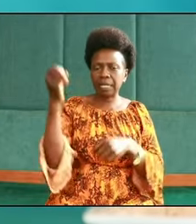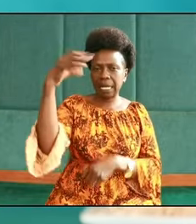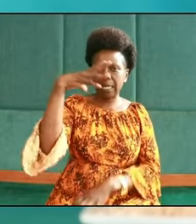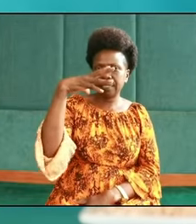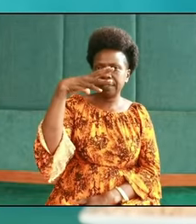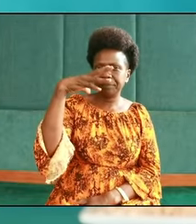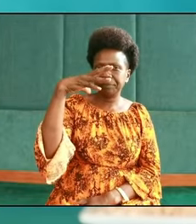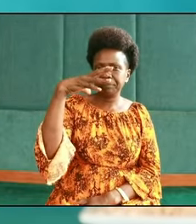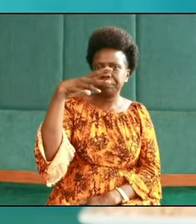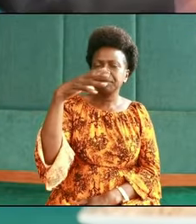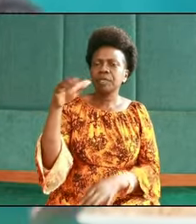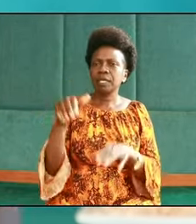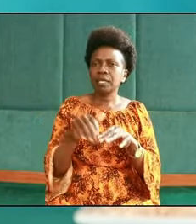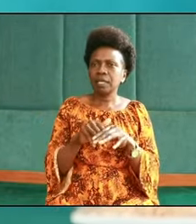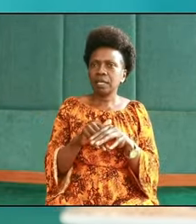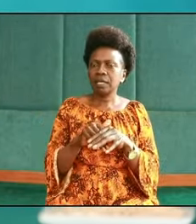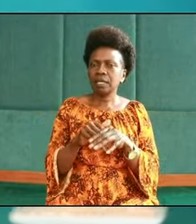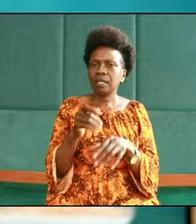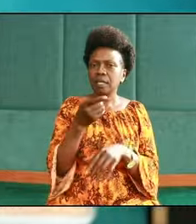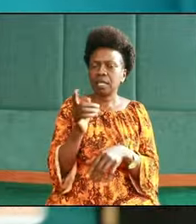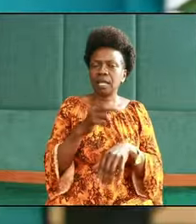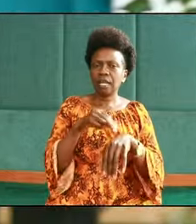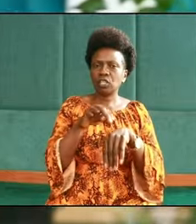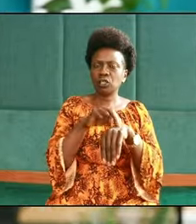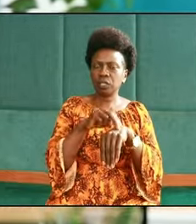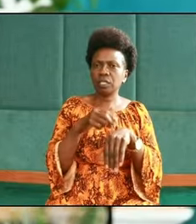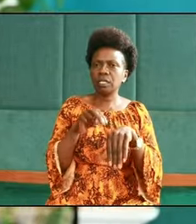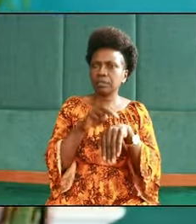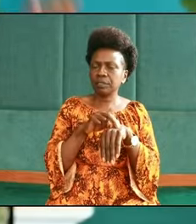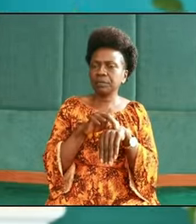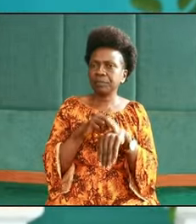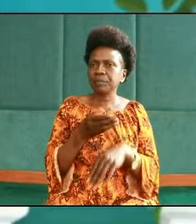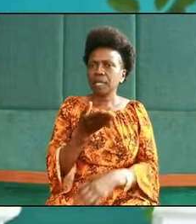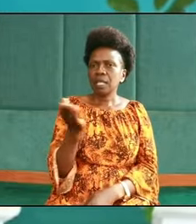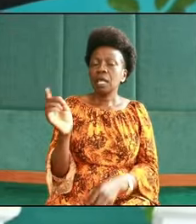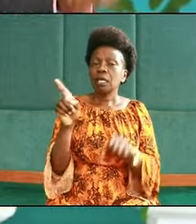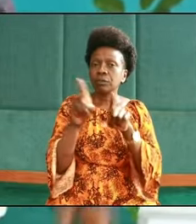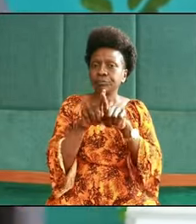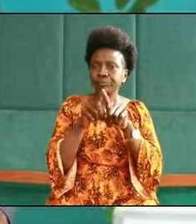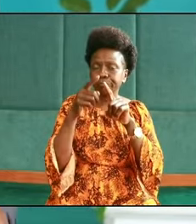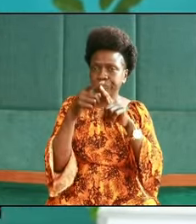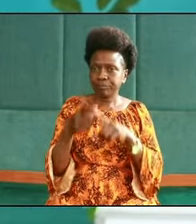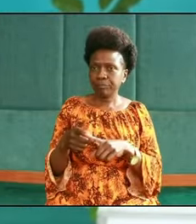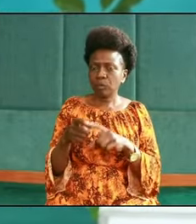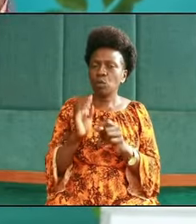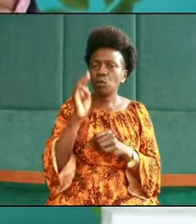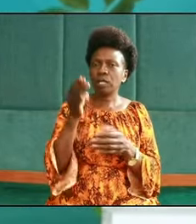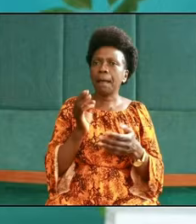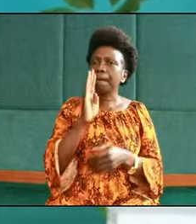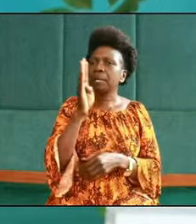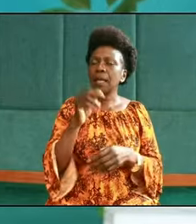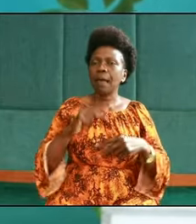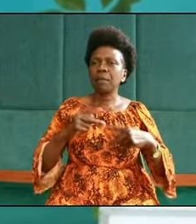light in the nations. They too shall be